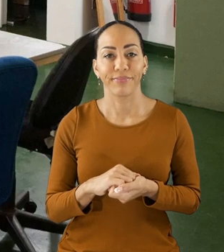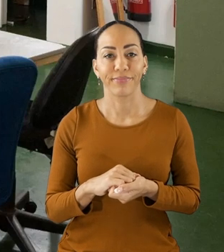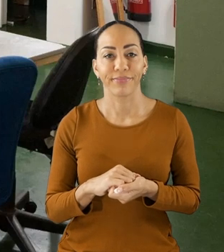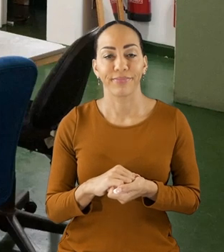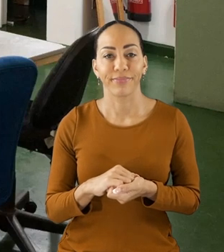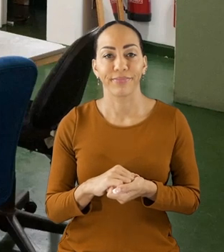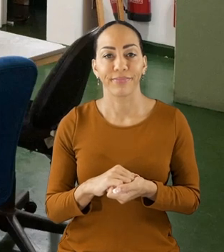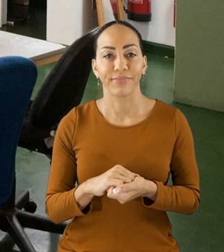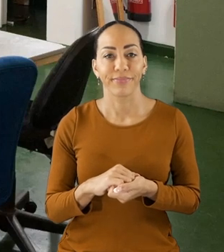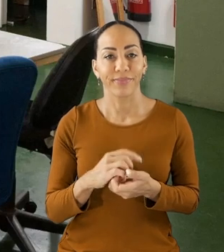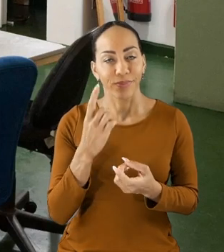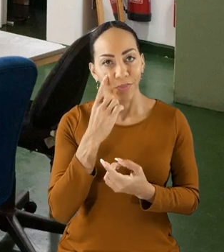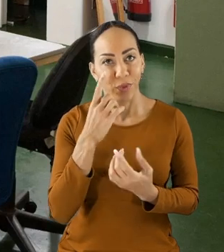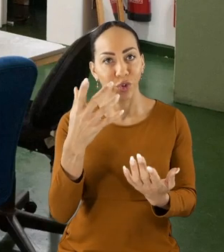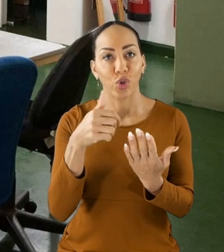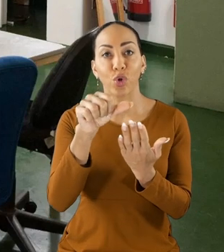show you